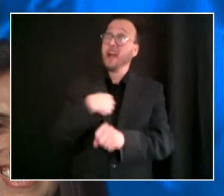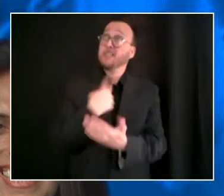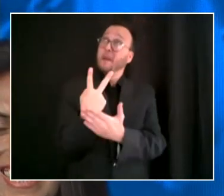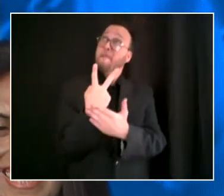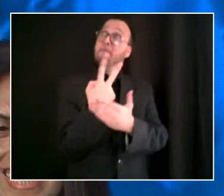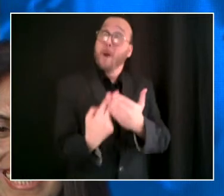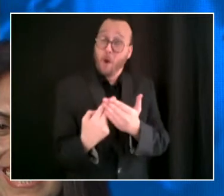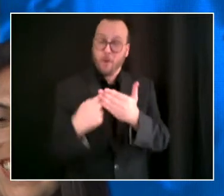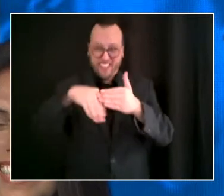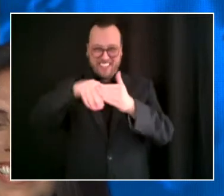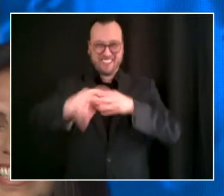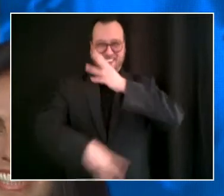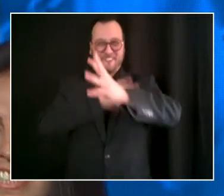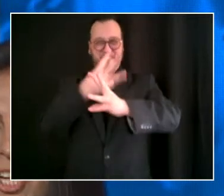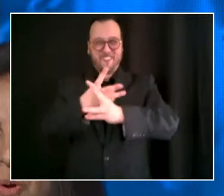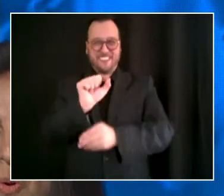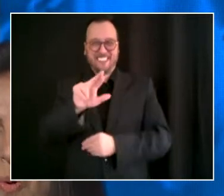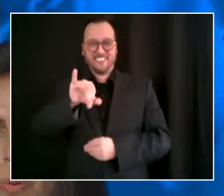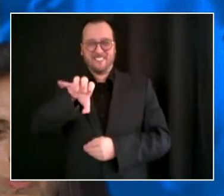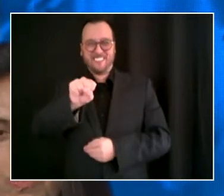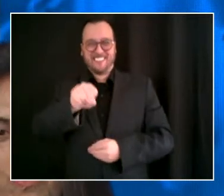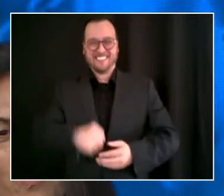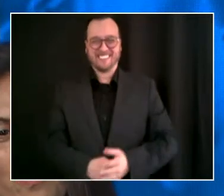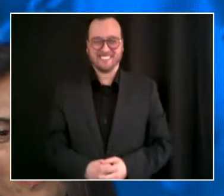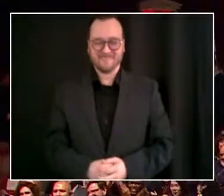into the World Series?